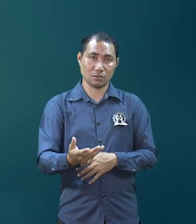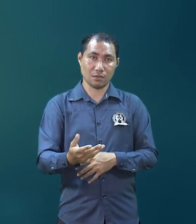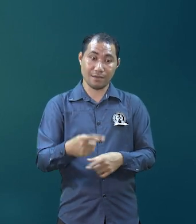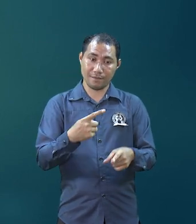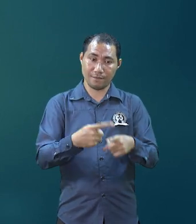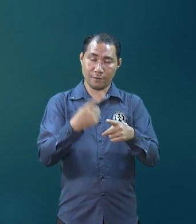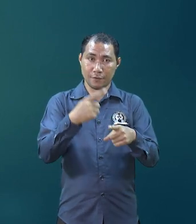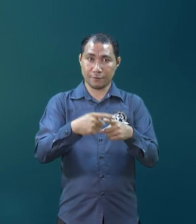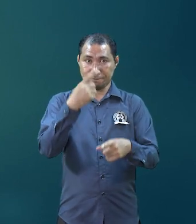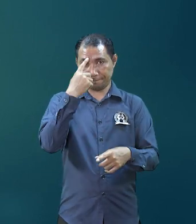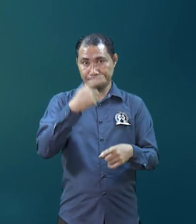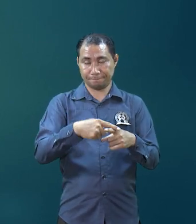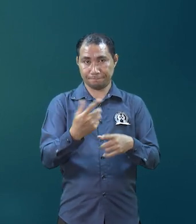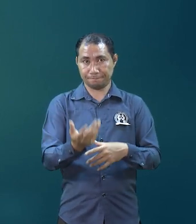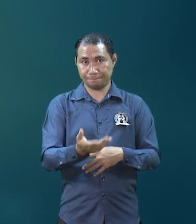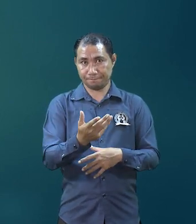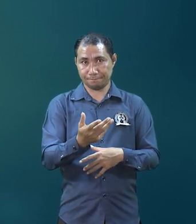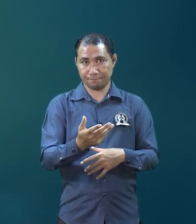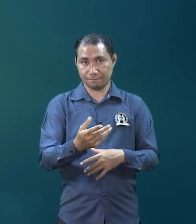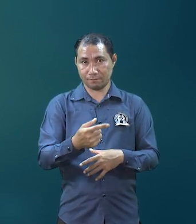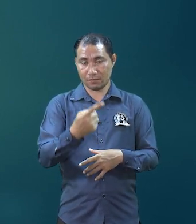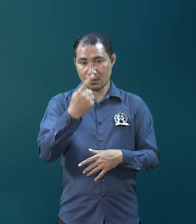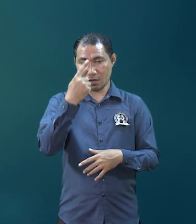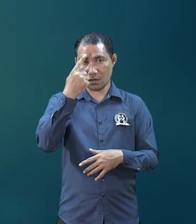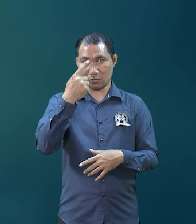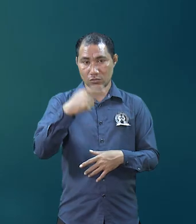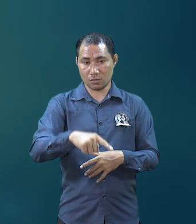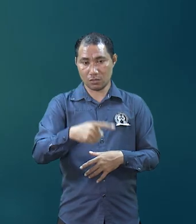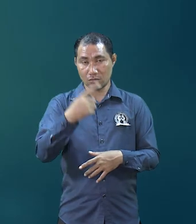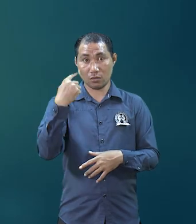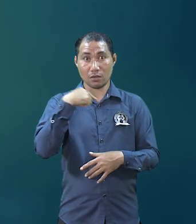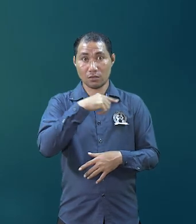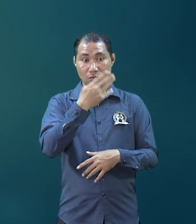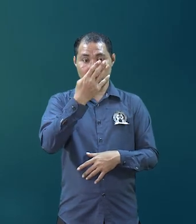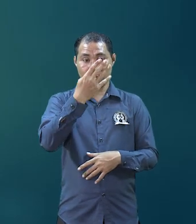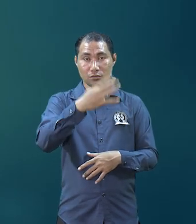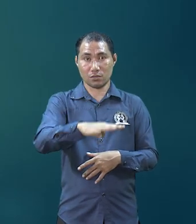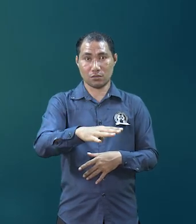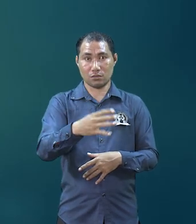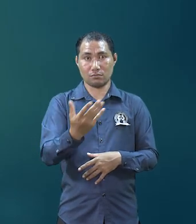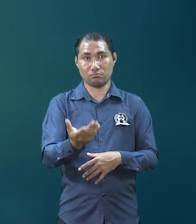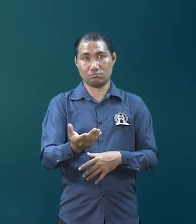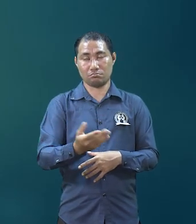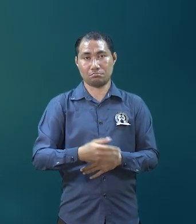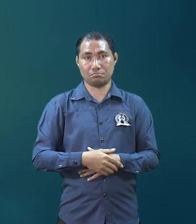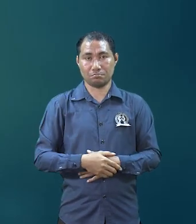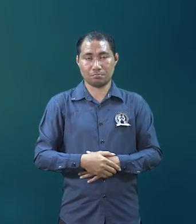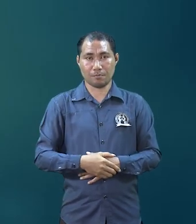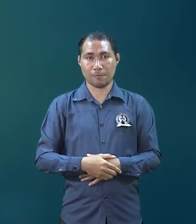40 degrees Fahrenheit and 140 degrees Fahrenheit.